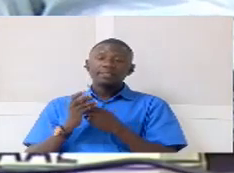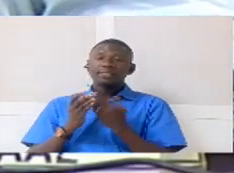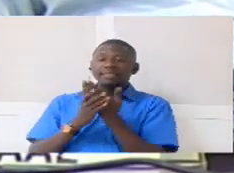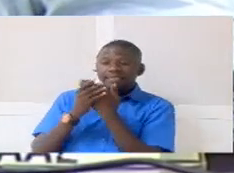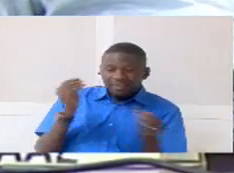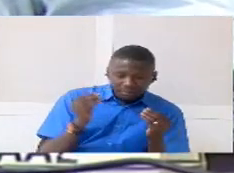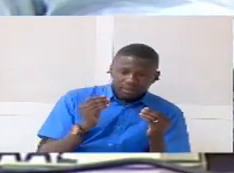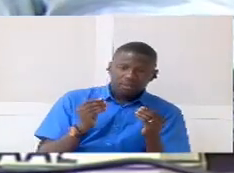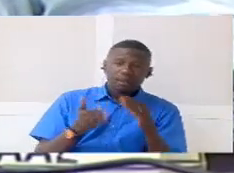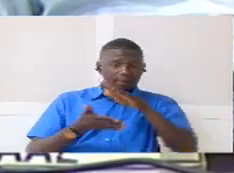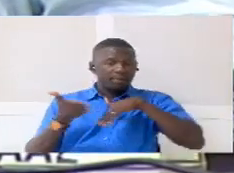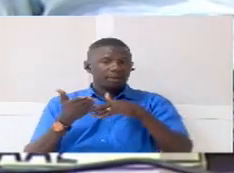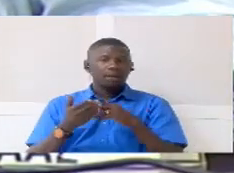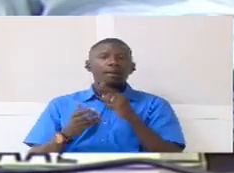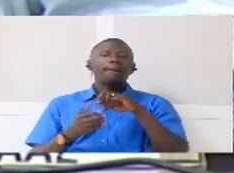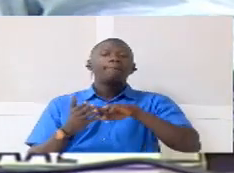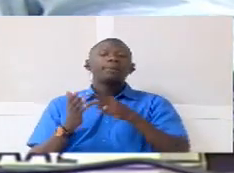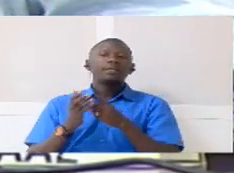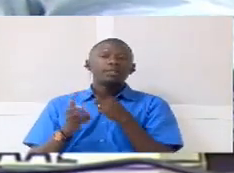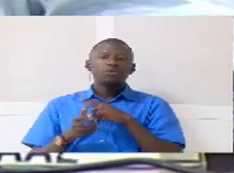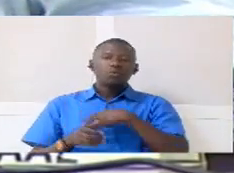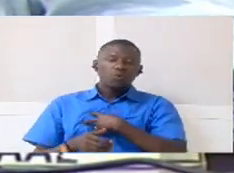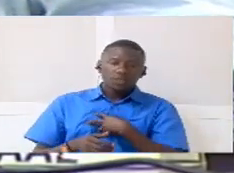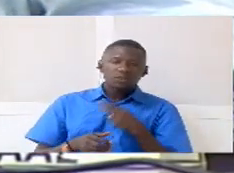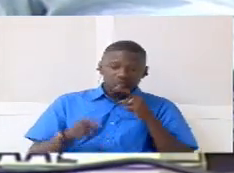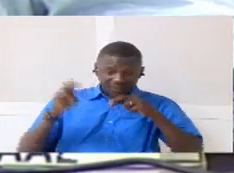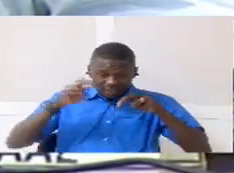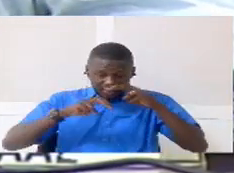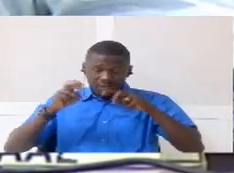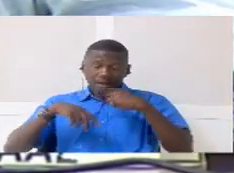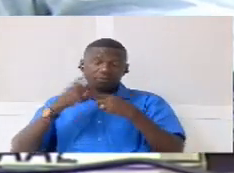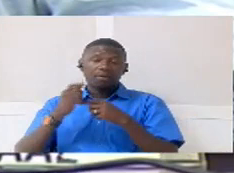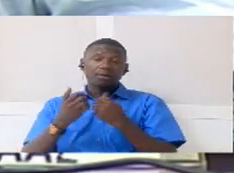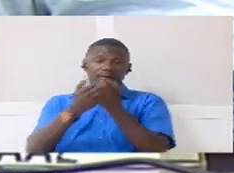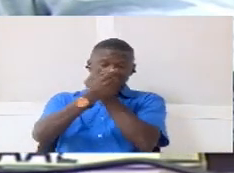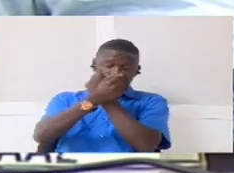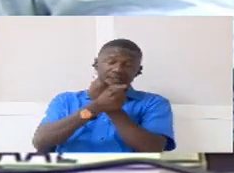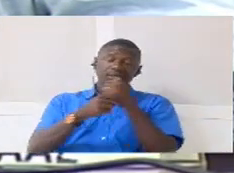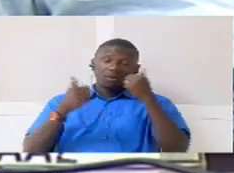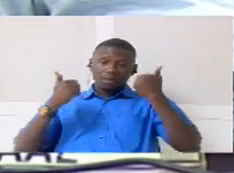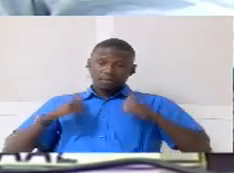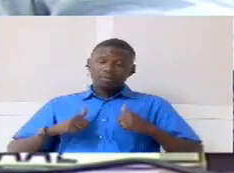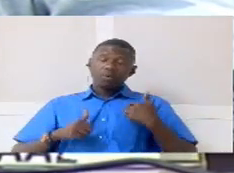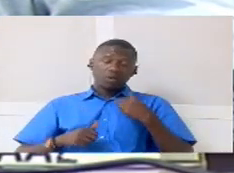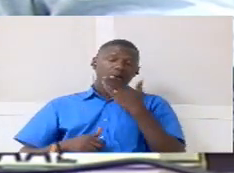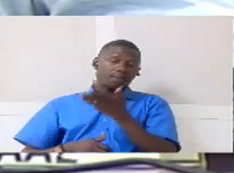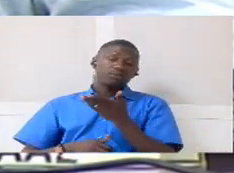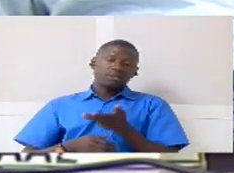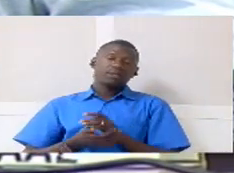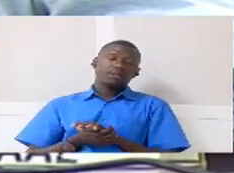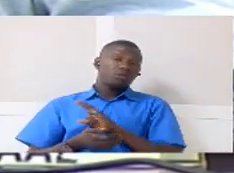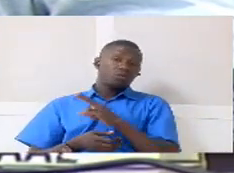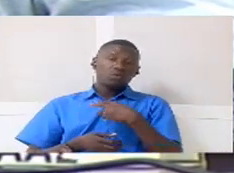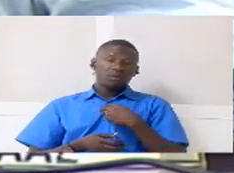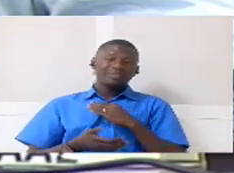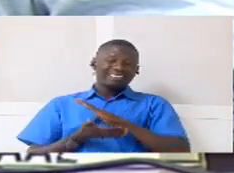crimes committed by prison officers. Munda wole mnyintiko uo kuo la wole tabali ya anyama. Wole koto mnyintiko kasola